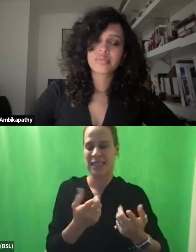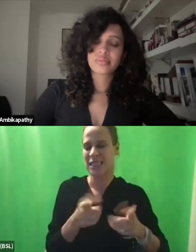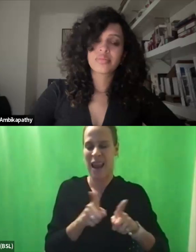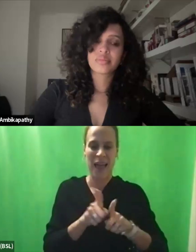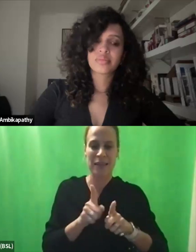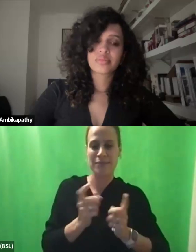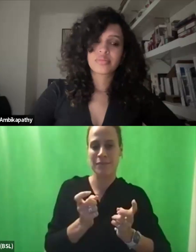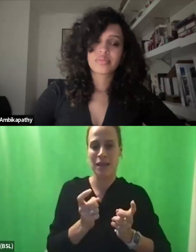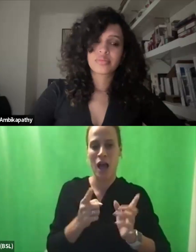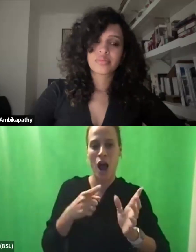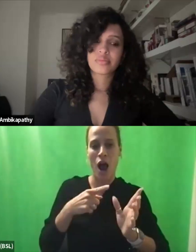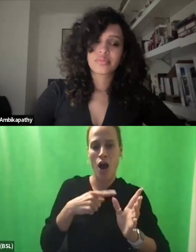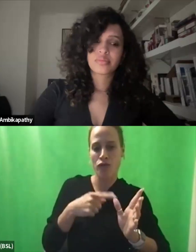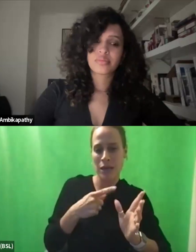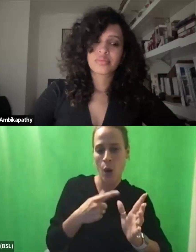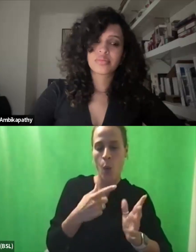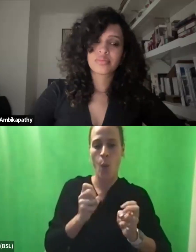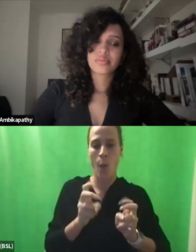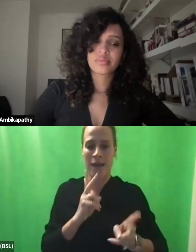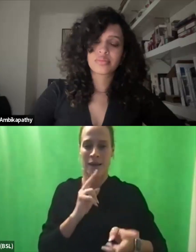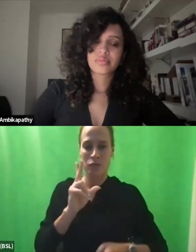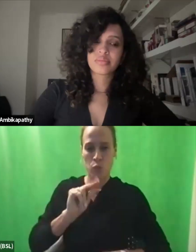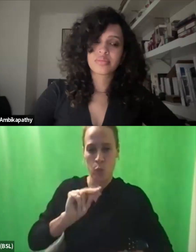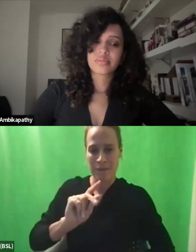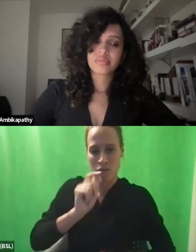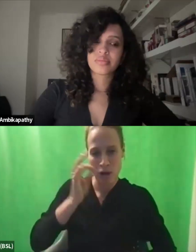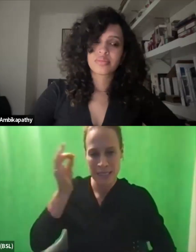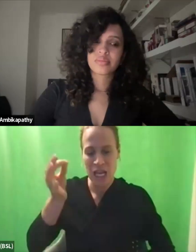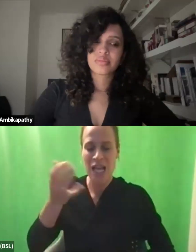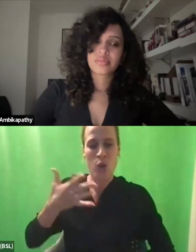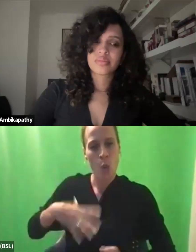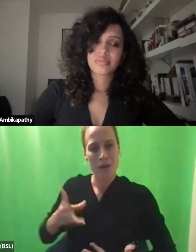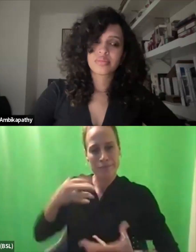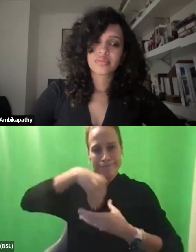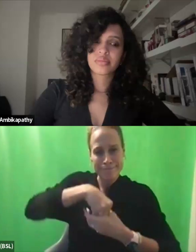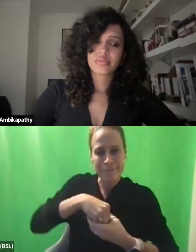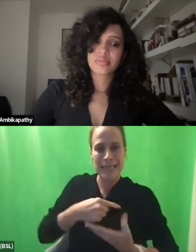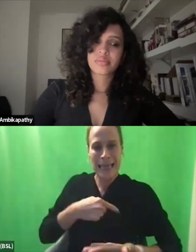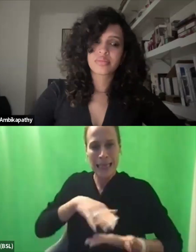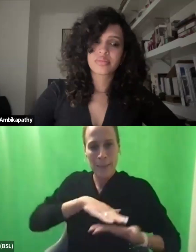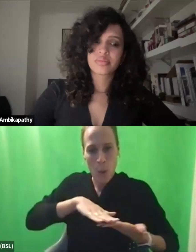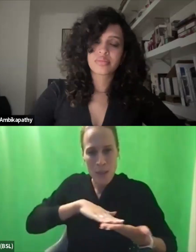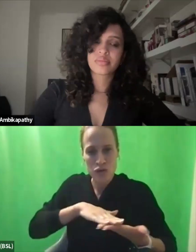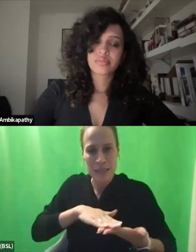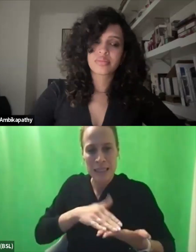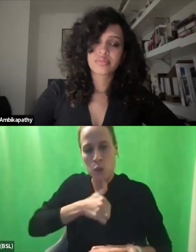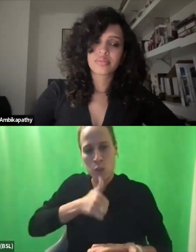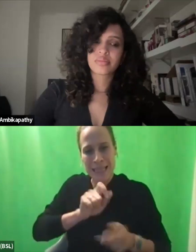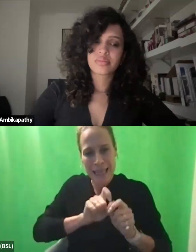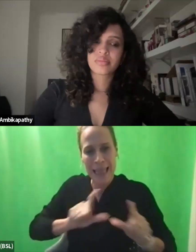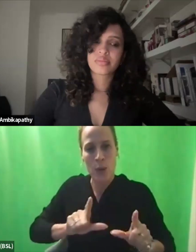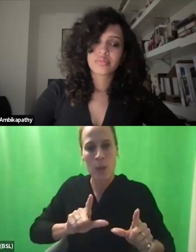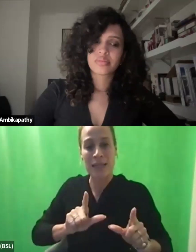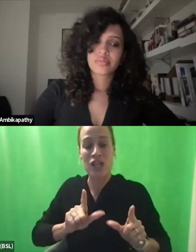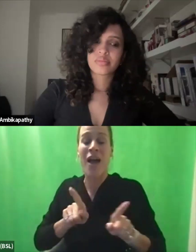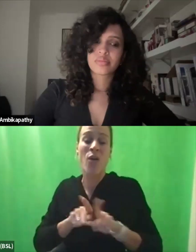French. And so I wanted to make that exist in poetry. And I wanted to give that poetry an existence in French